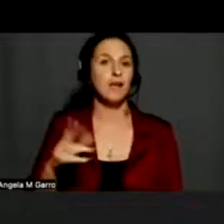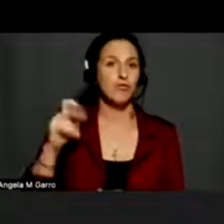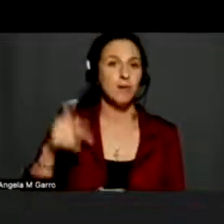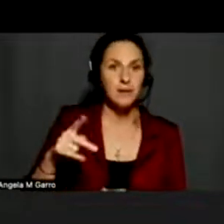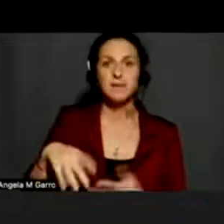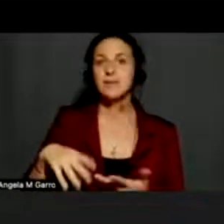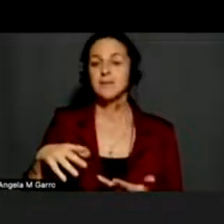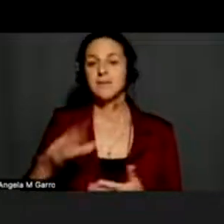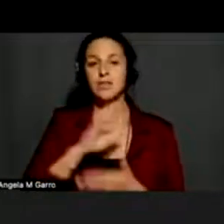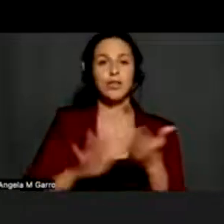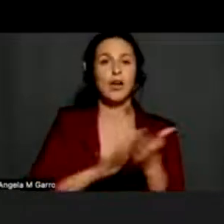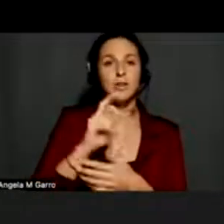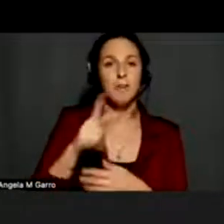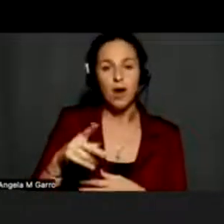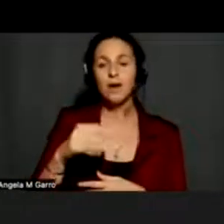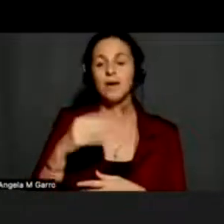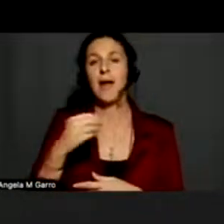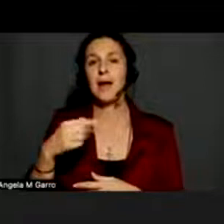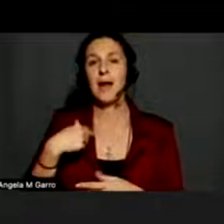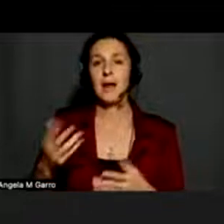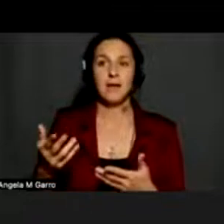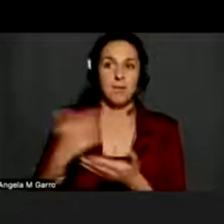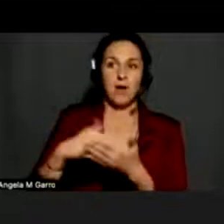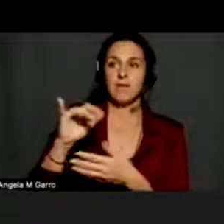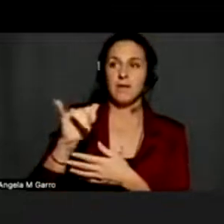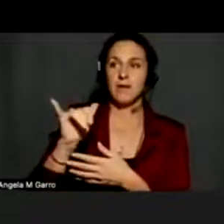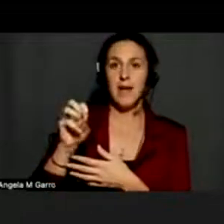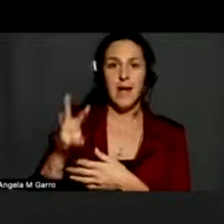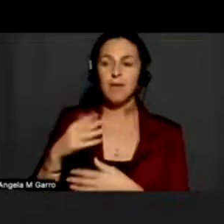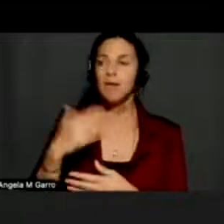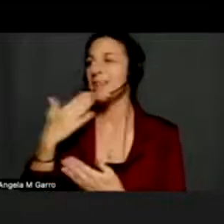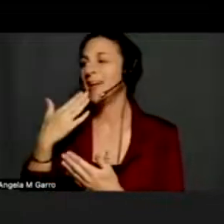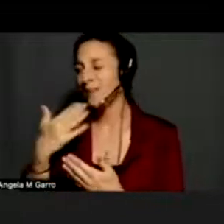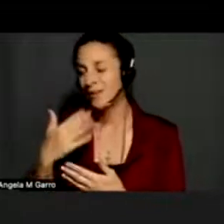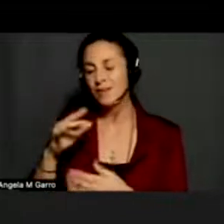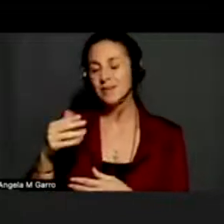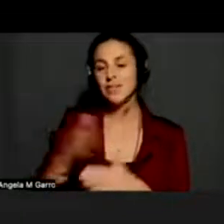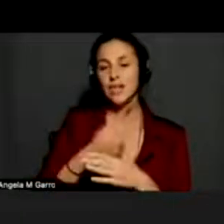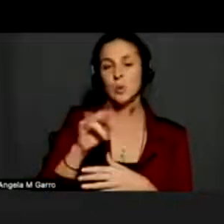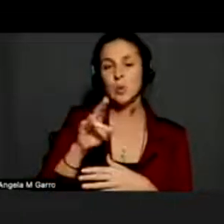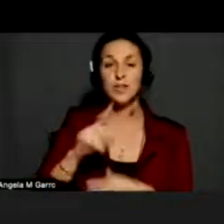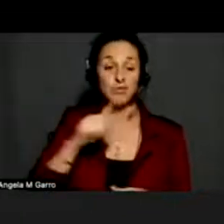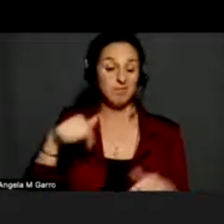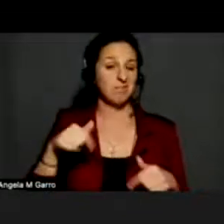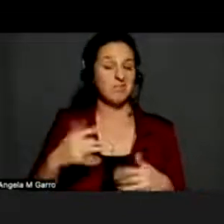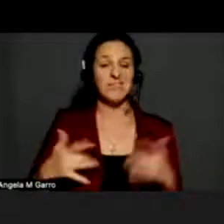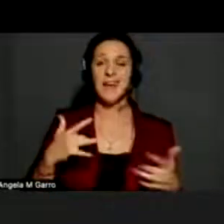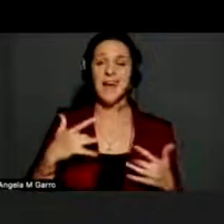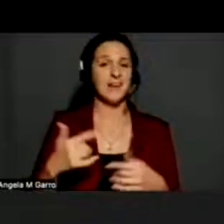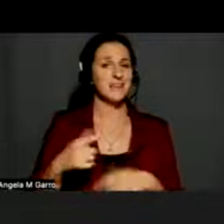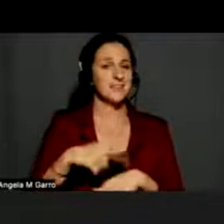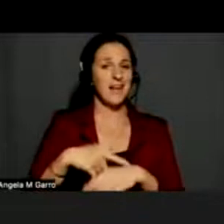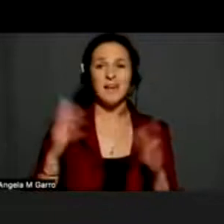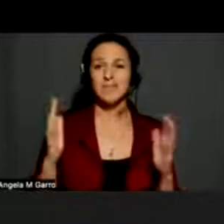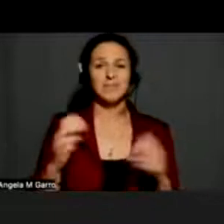proud of Yao. Thank you for sharing that, Julie. This is a very busy, exciting time of year for us at all of our sites